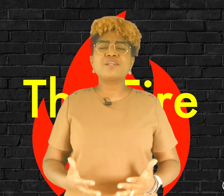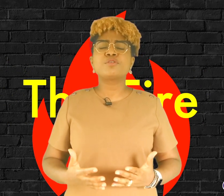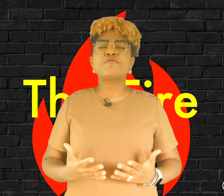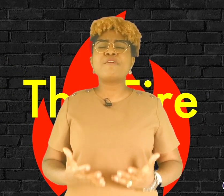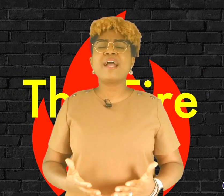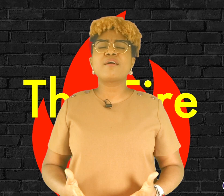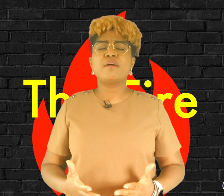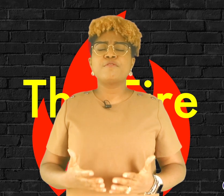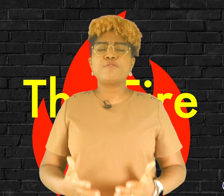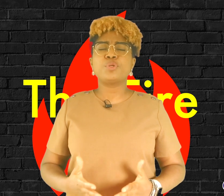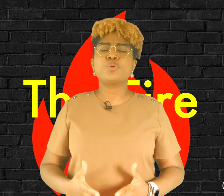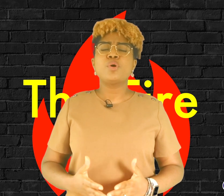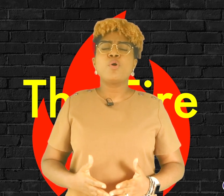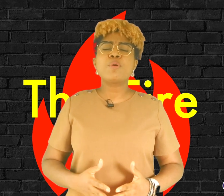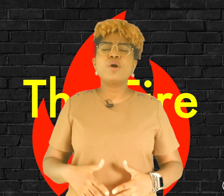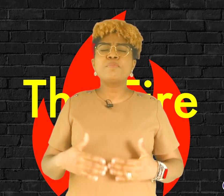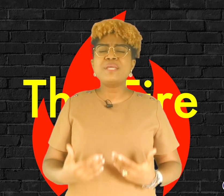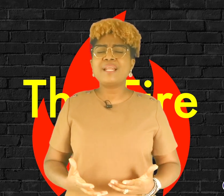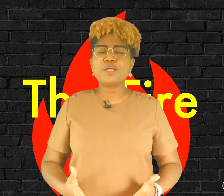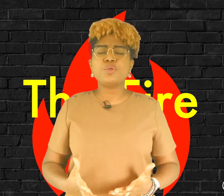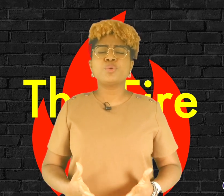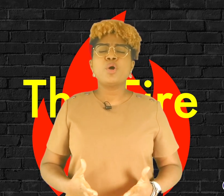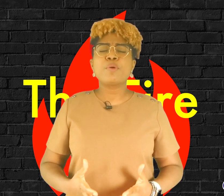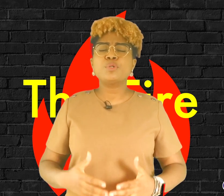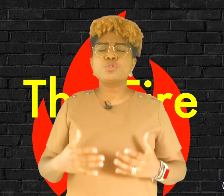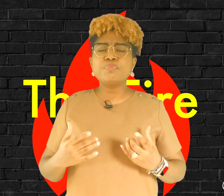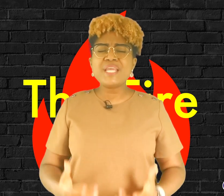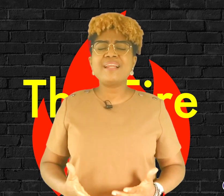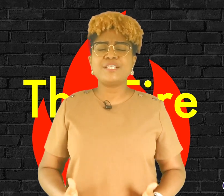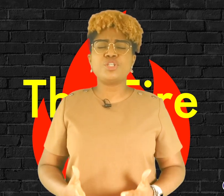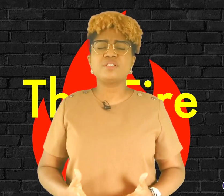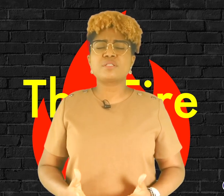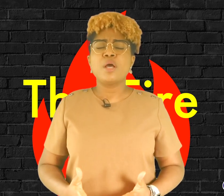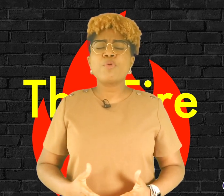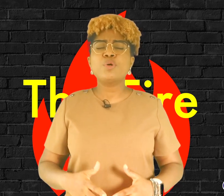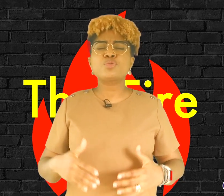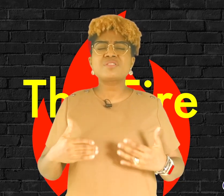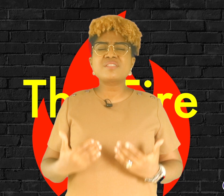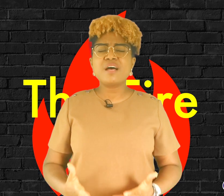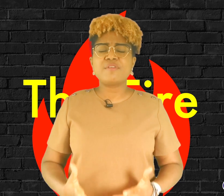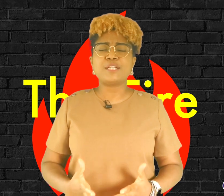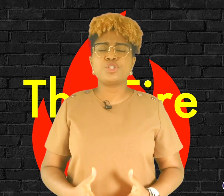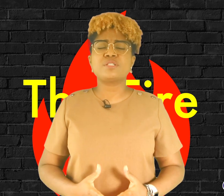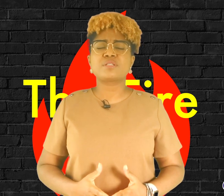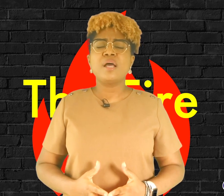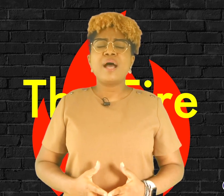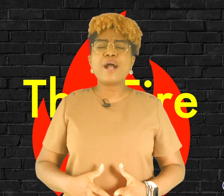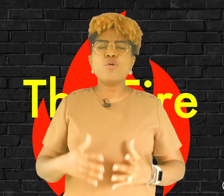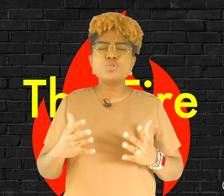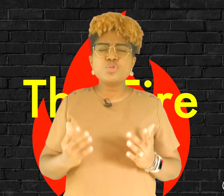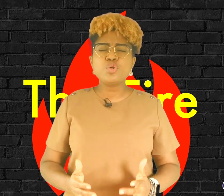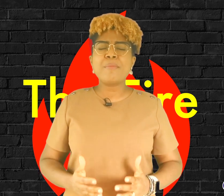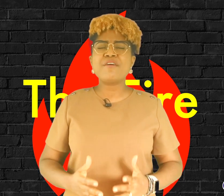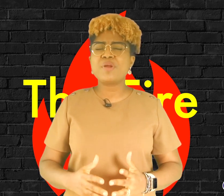our heart on fire for you. We want to be like you. We want to be like Jesus. We want to serve like Jesus